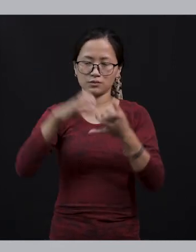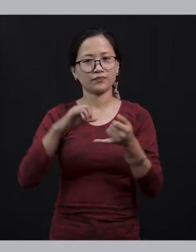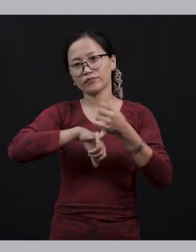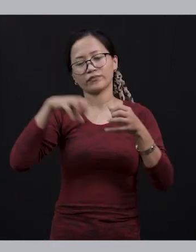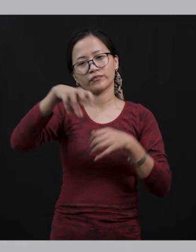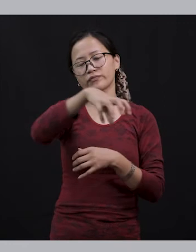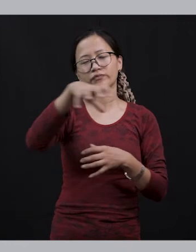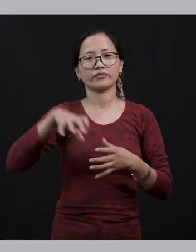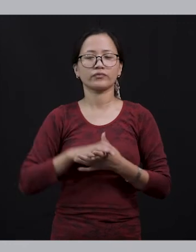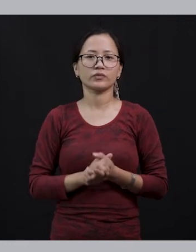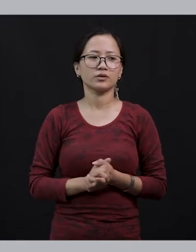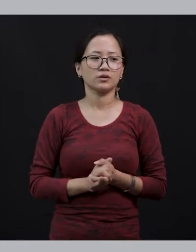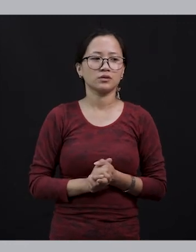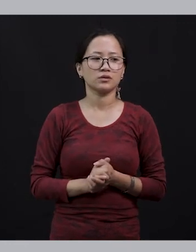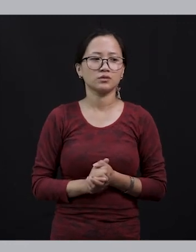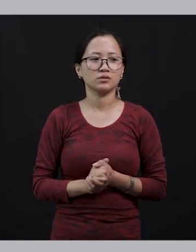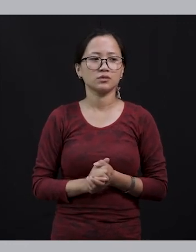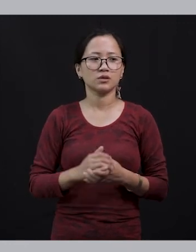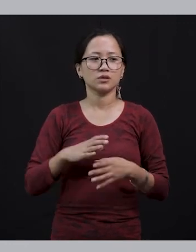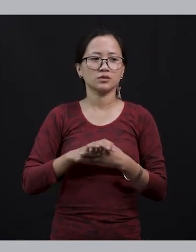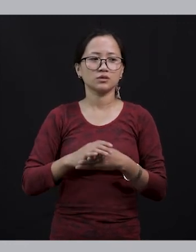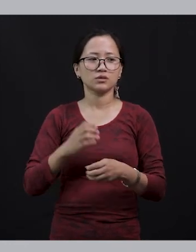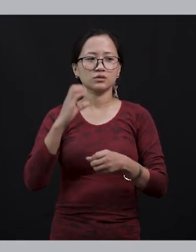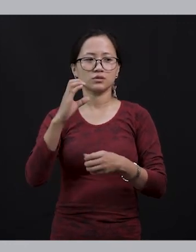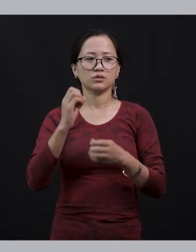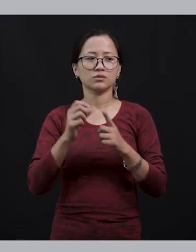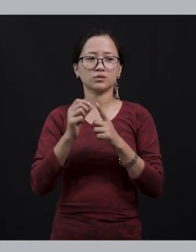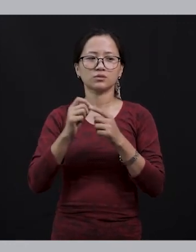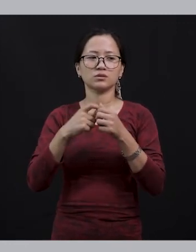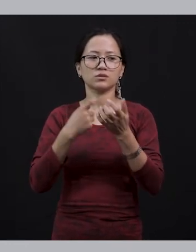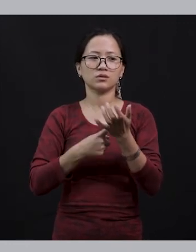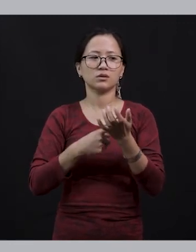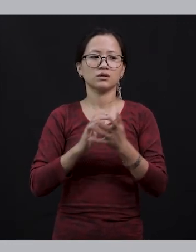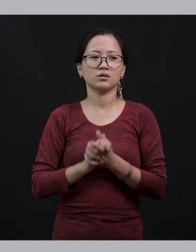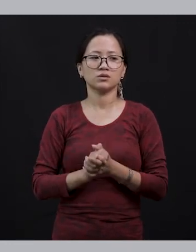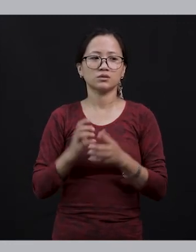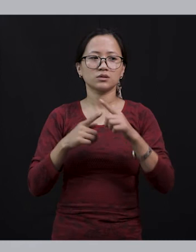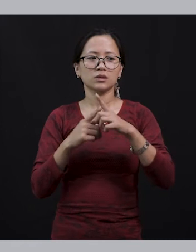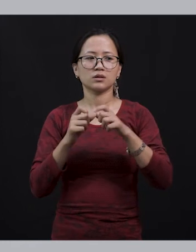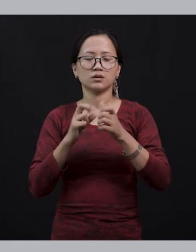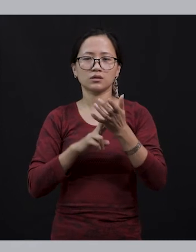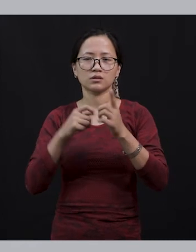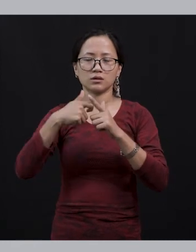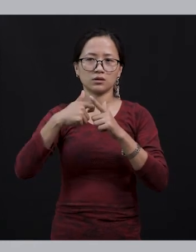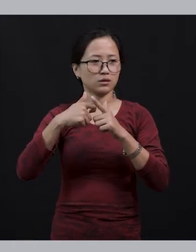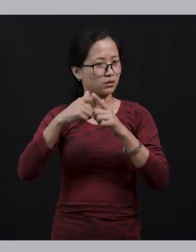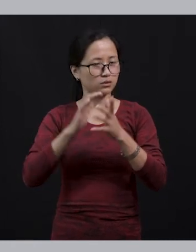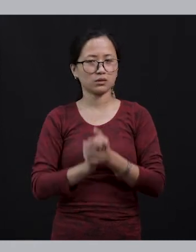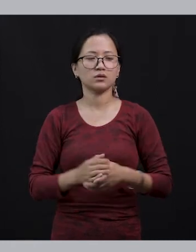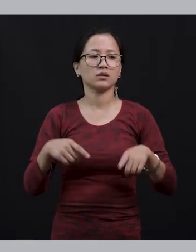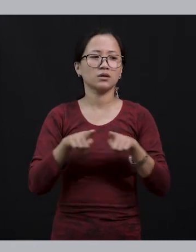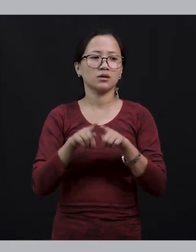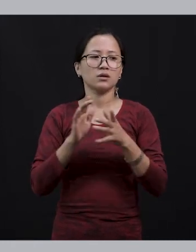silver and copper. So silver was tanka and copper was jital. So Qutbuddin